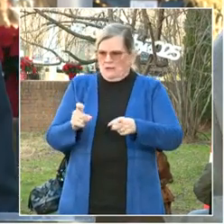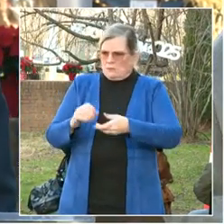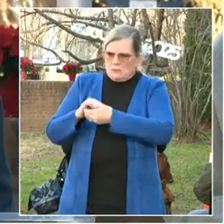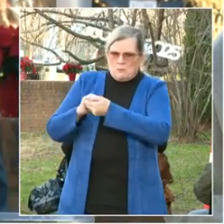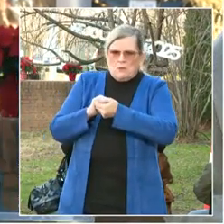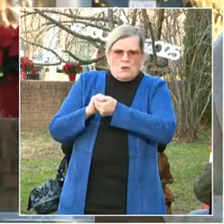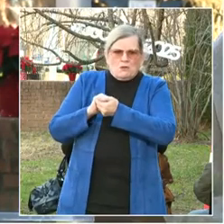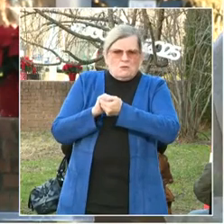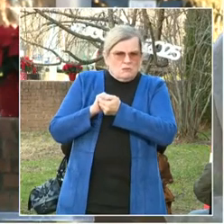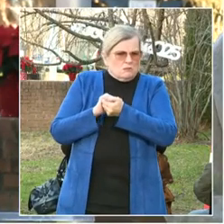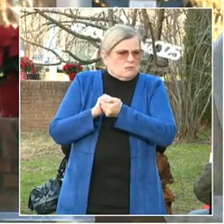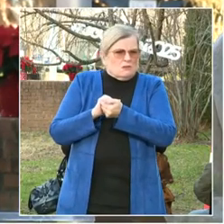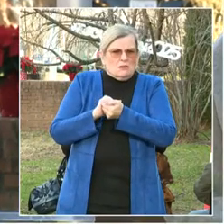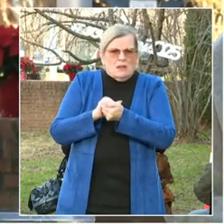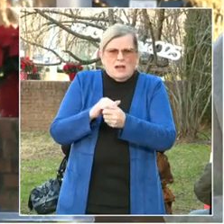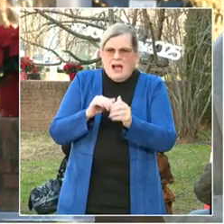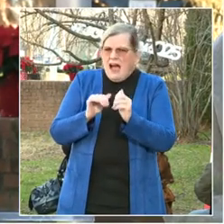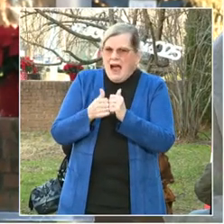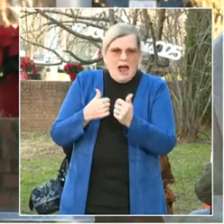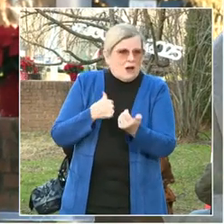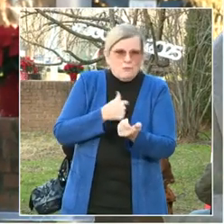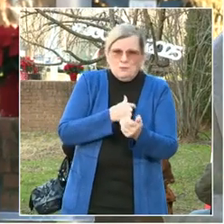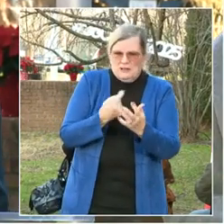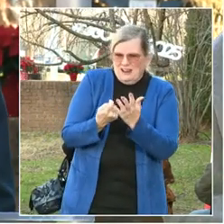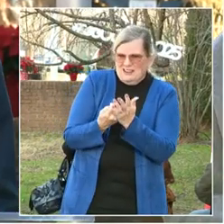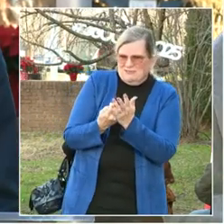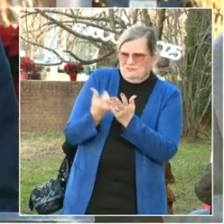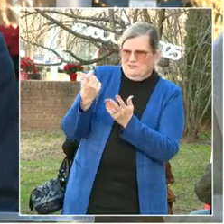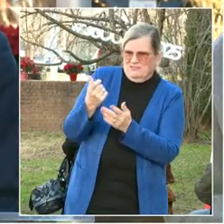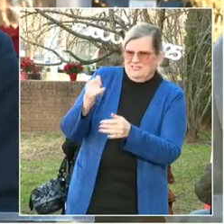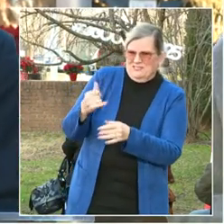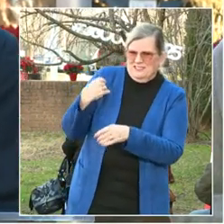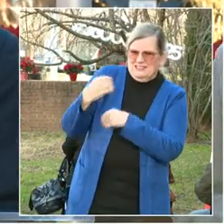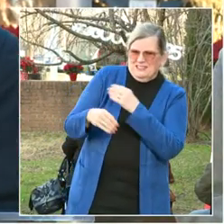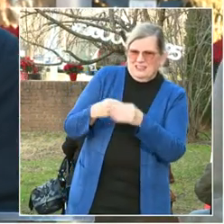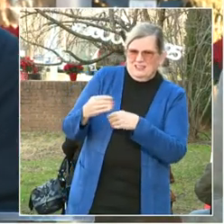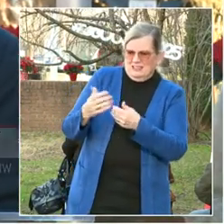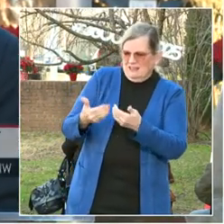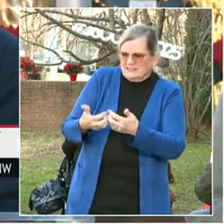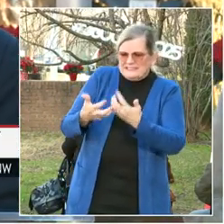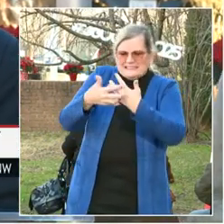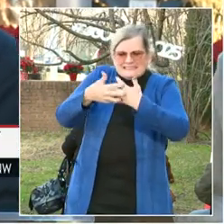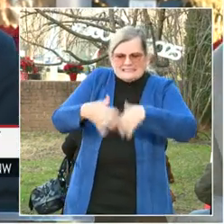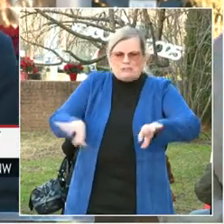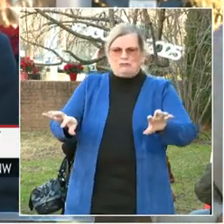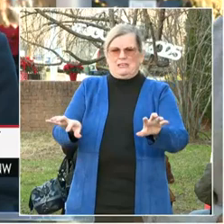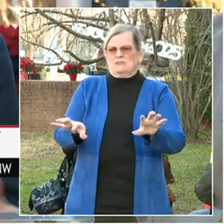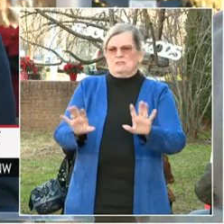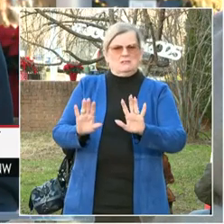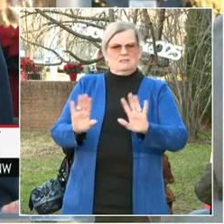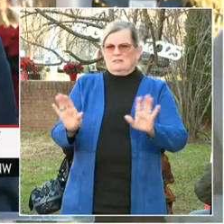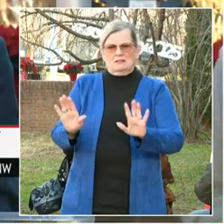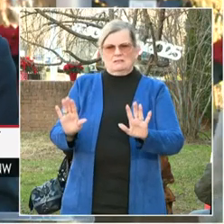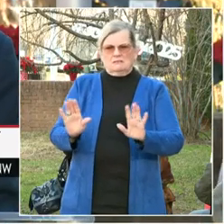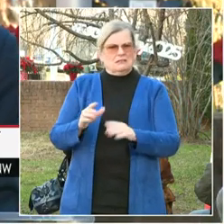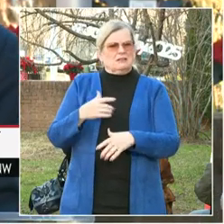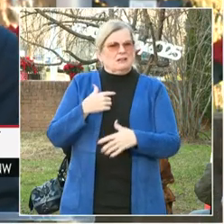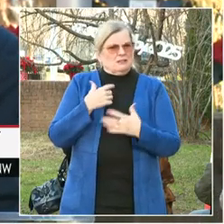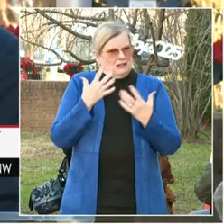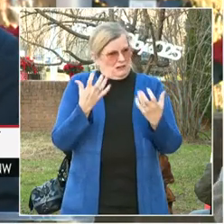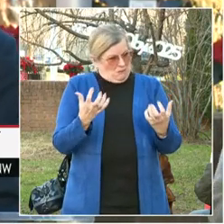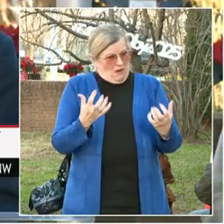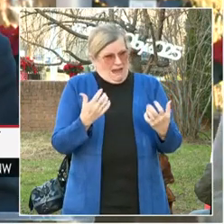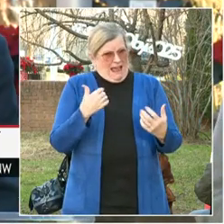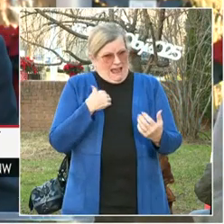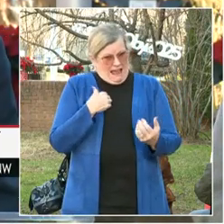how to undo the legacy of segregation and inequity of these policies. I have personally been to dozens of meetings here in Rock Creek West and